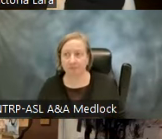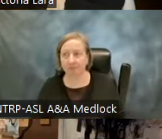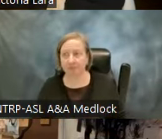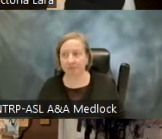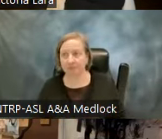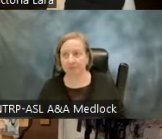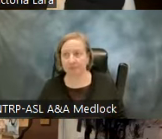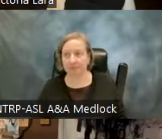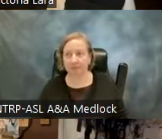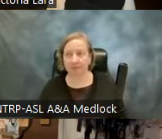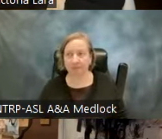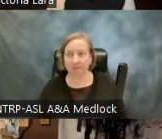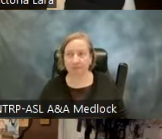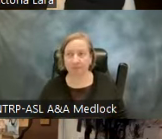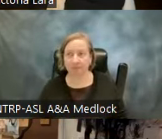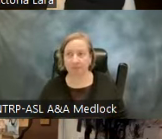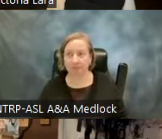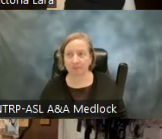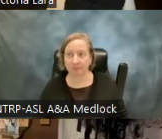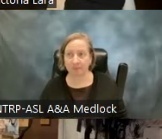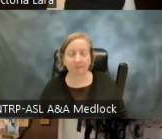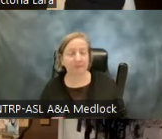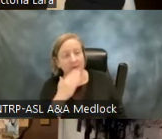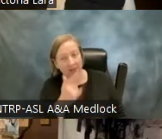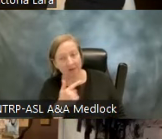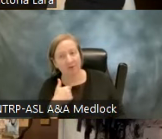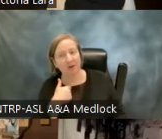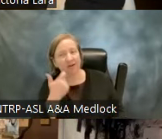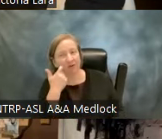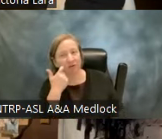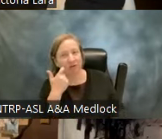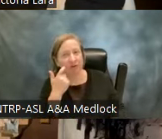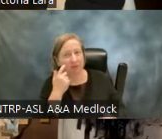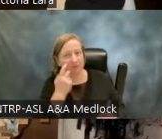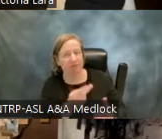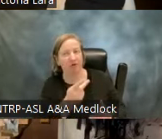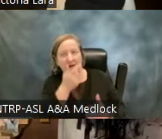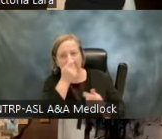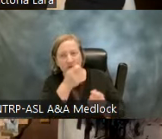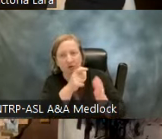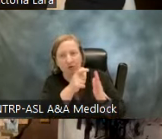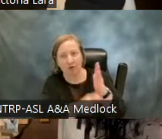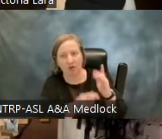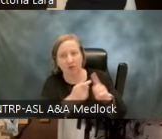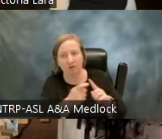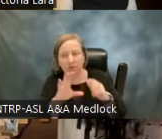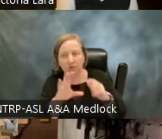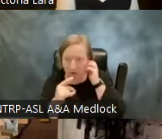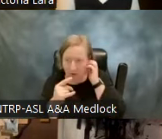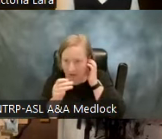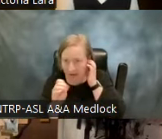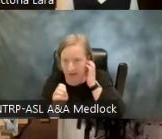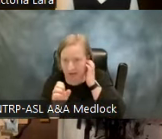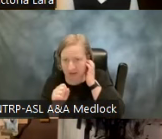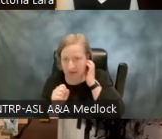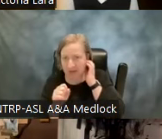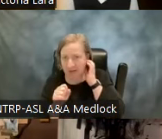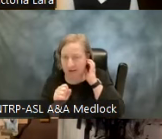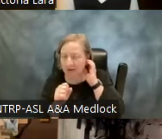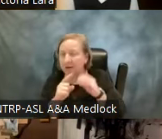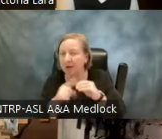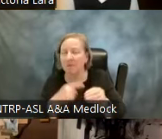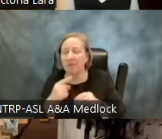Thank you. I just came across a very interesting article done by colleagues around the prevalence